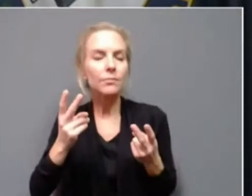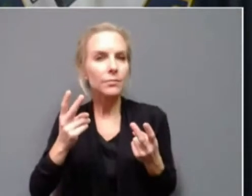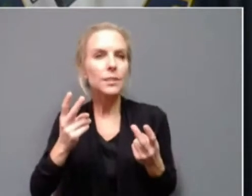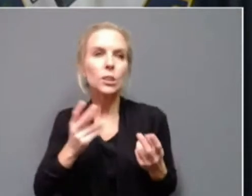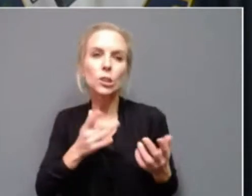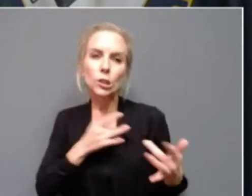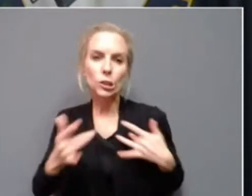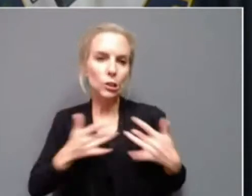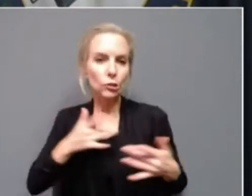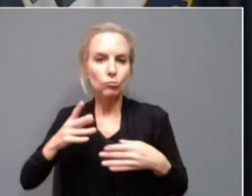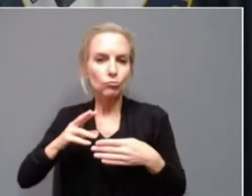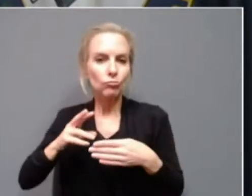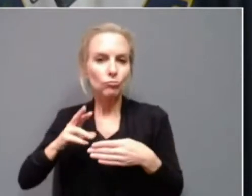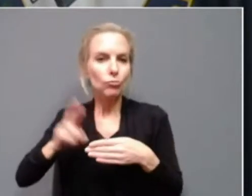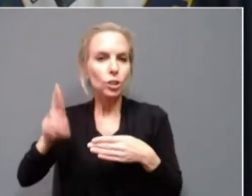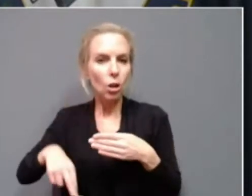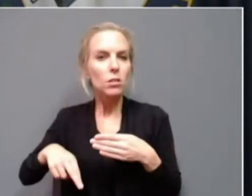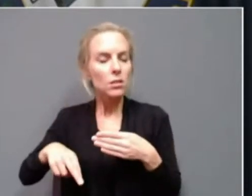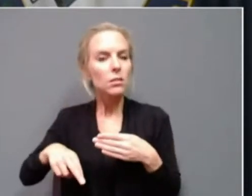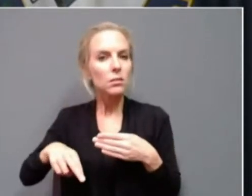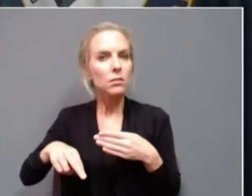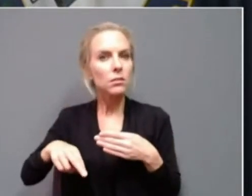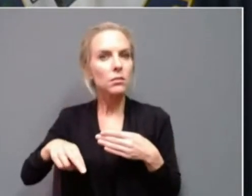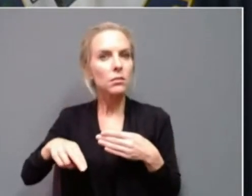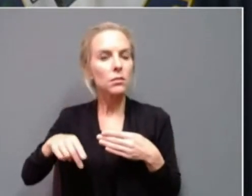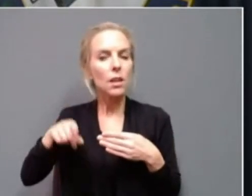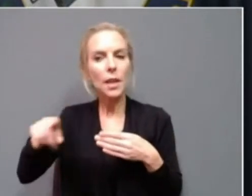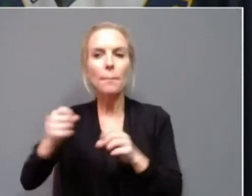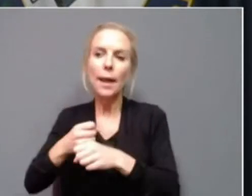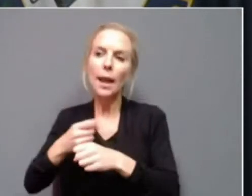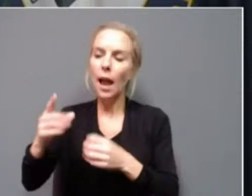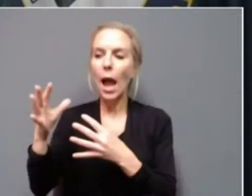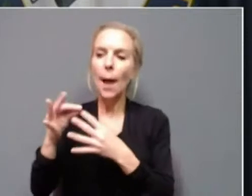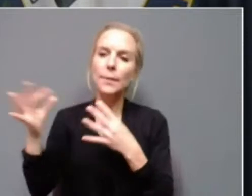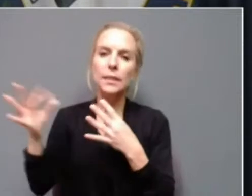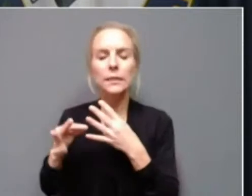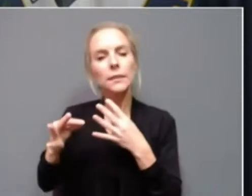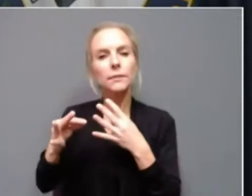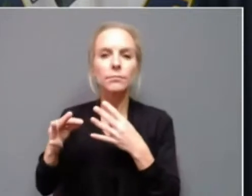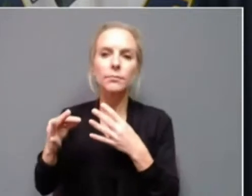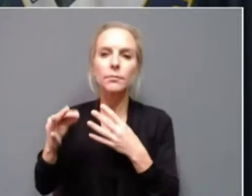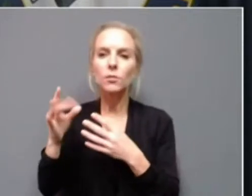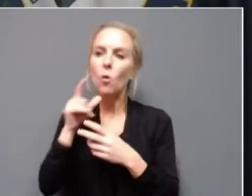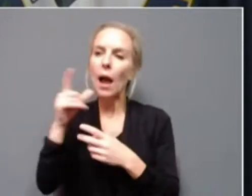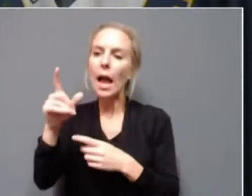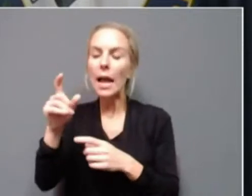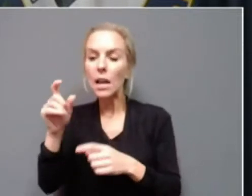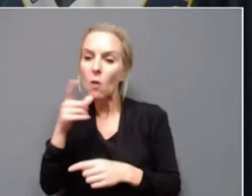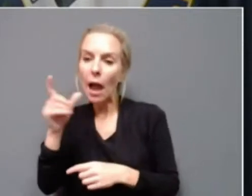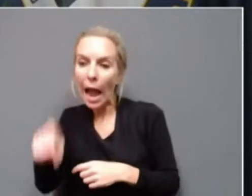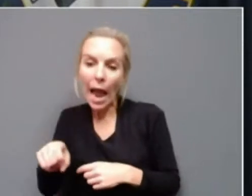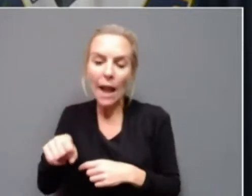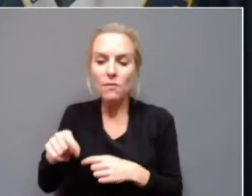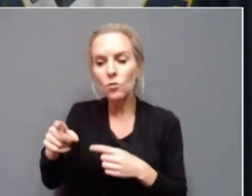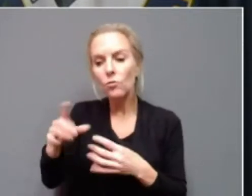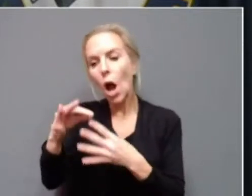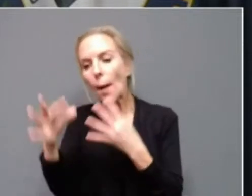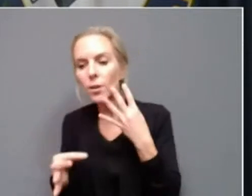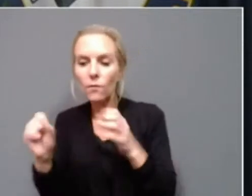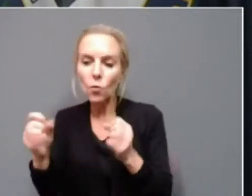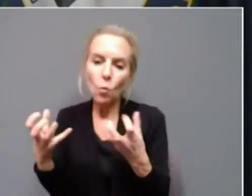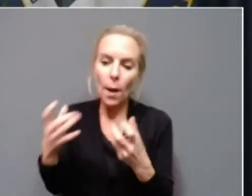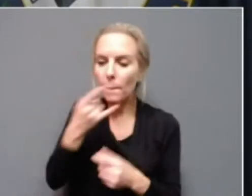results from those that were making it optional, which meant people weren't wearing it. Listen, those